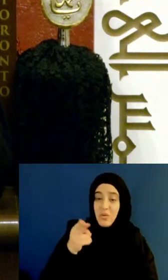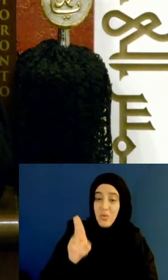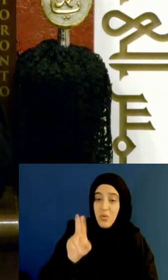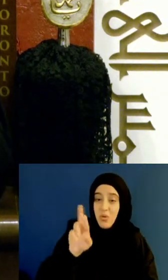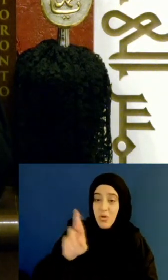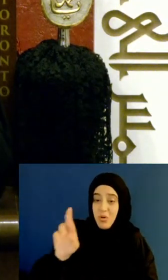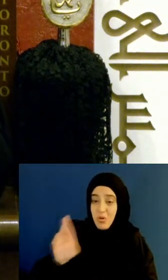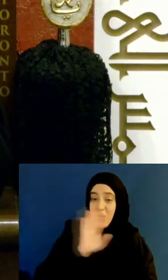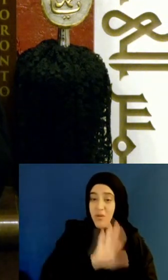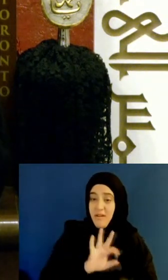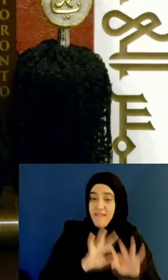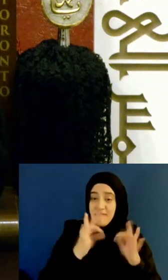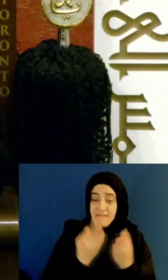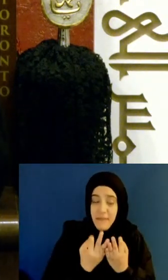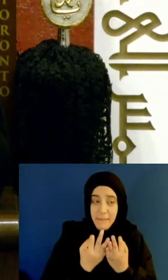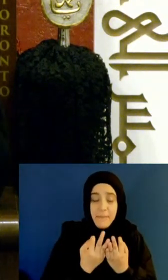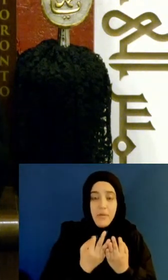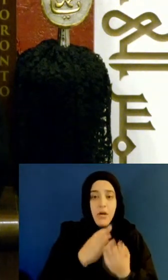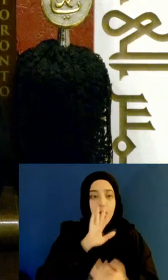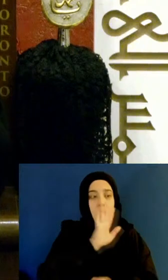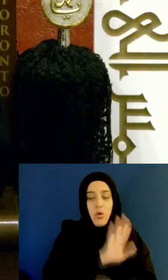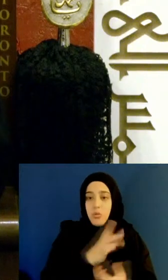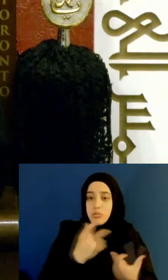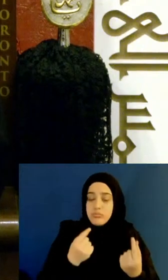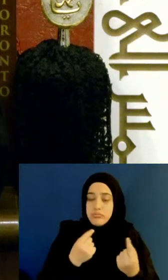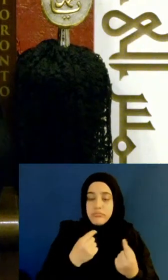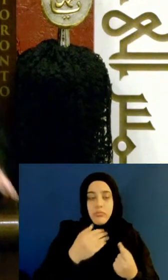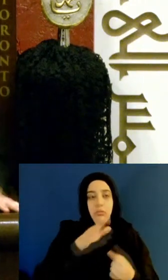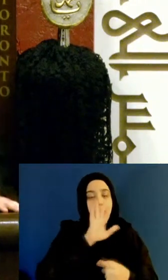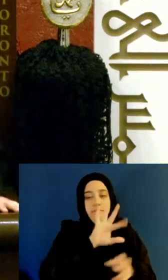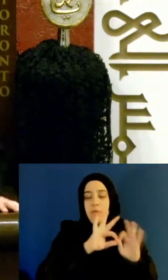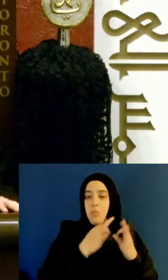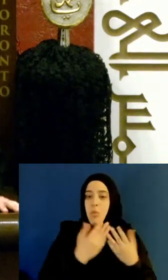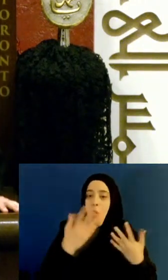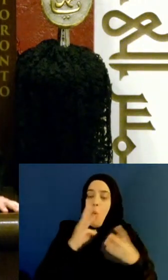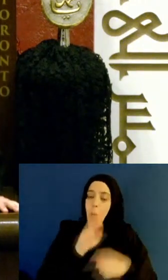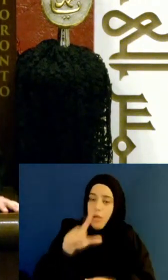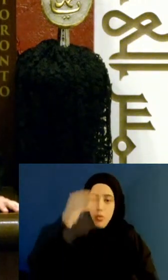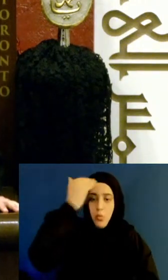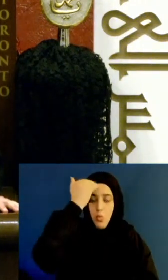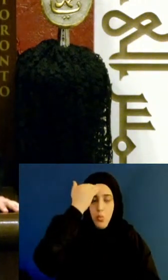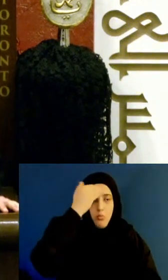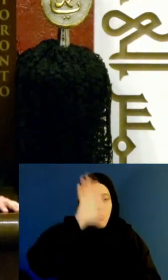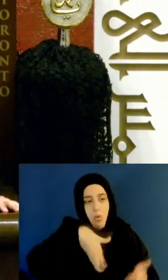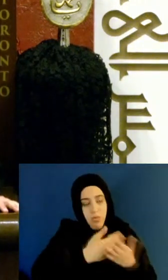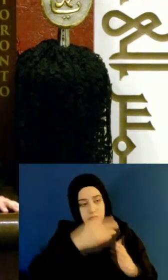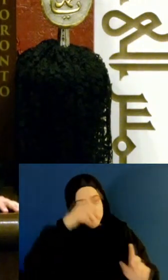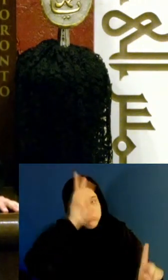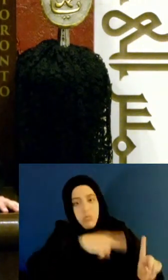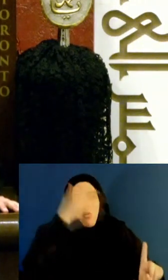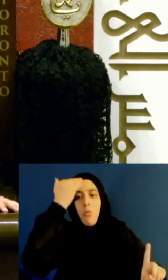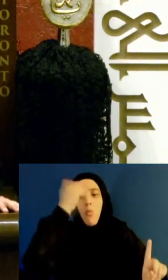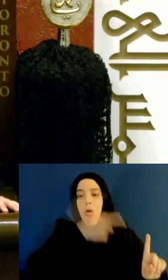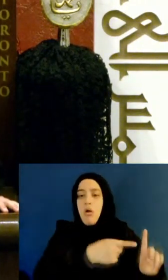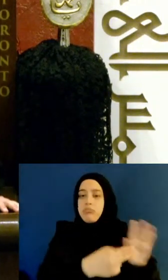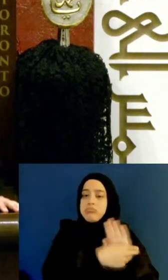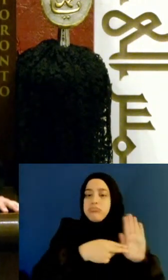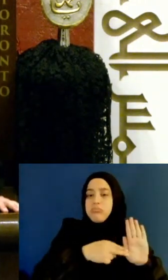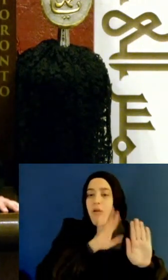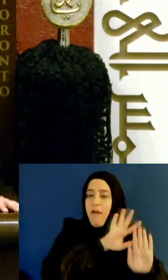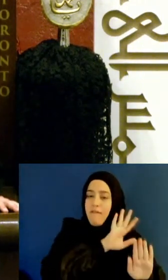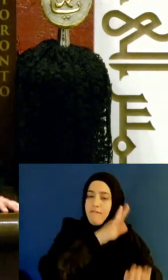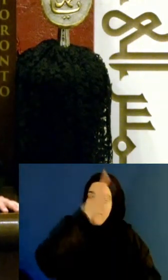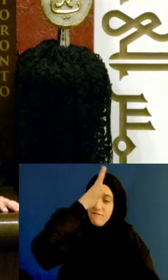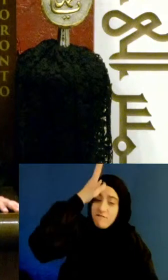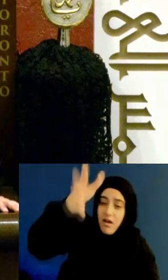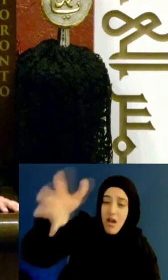its military service, at least across the last three generations. From his grandfather to his father to himself.